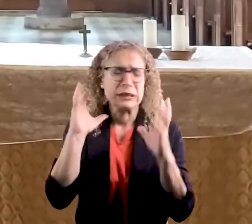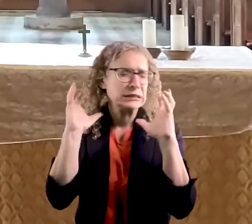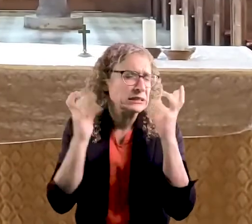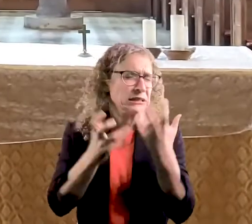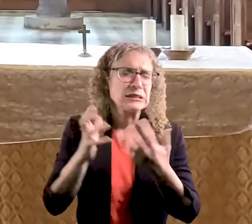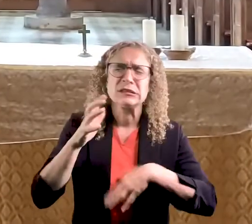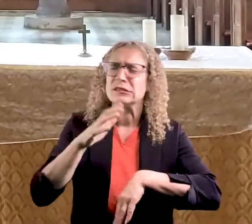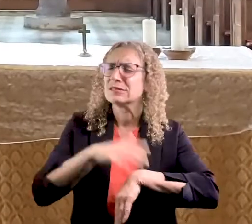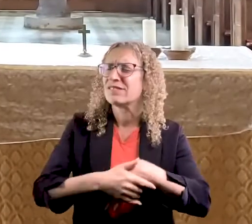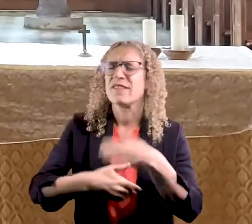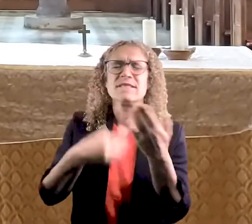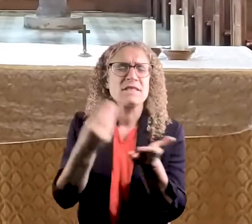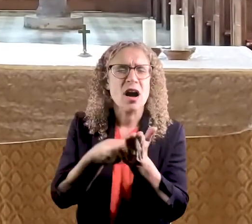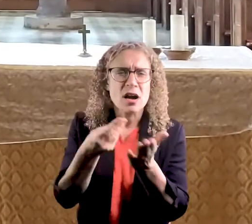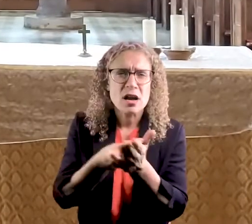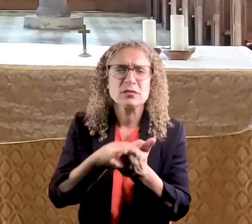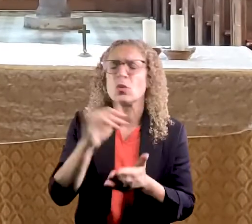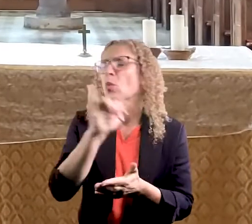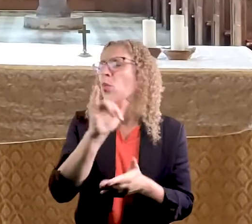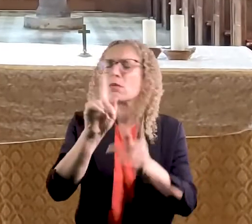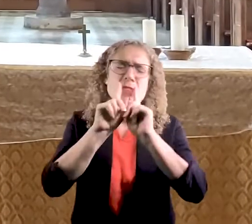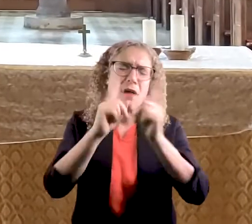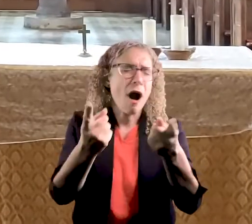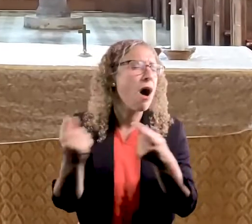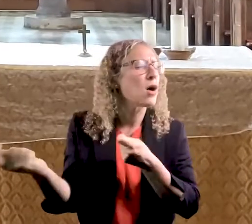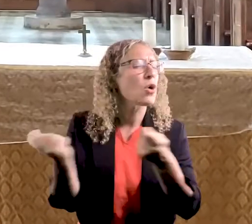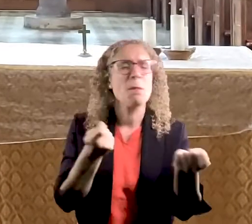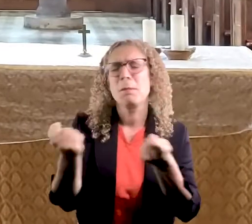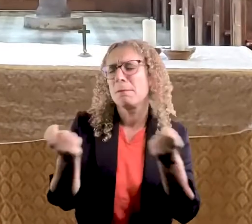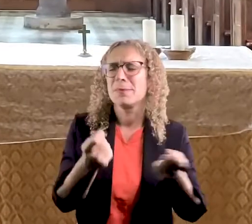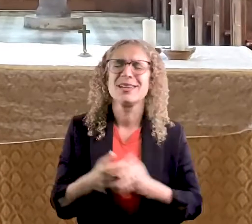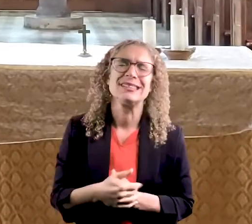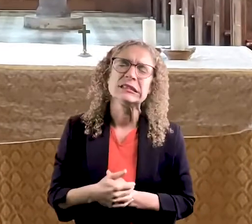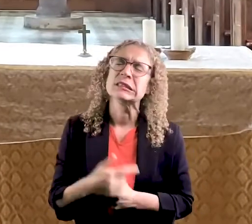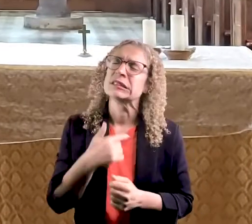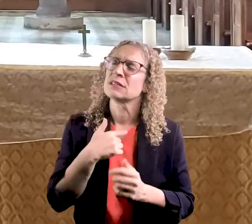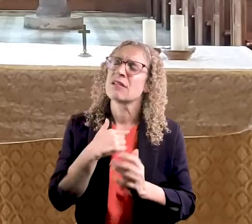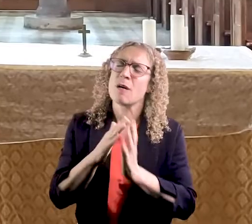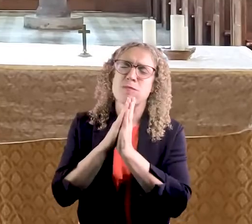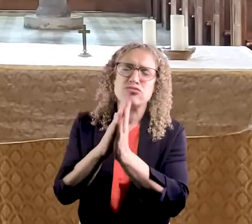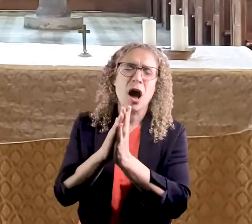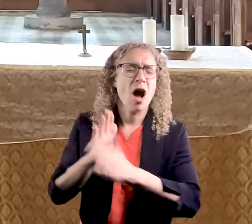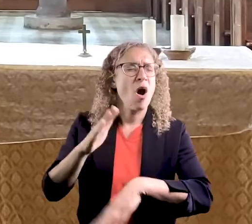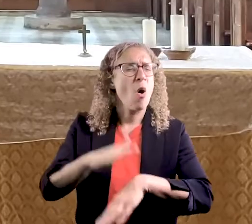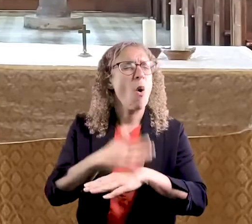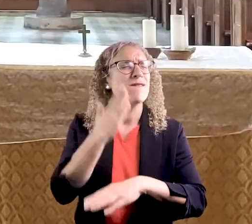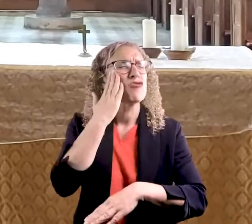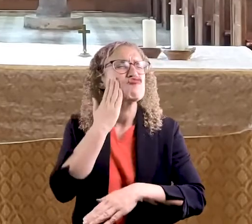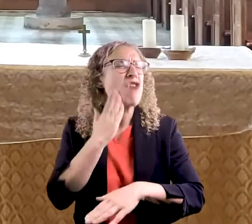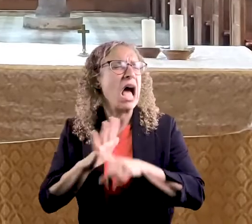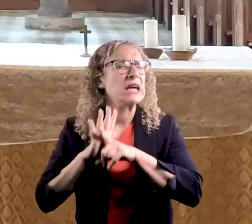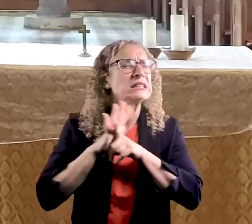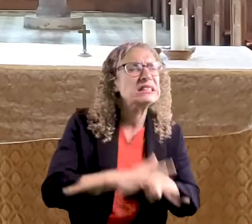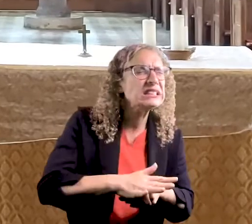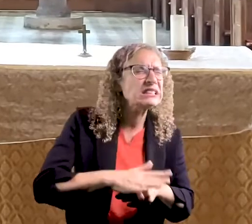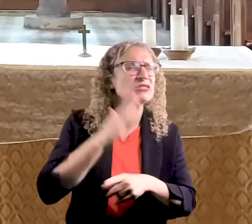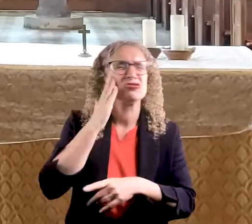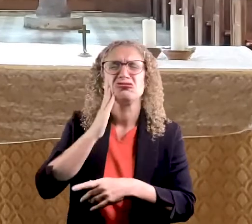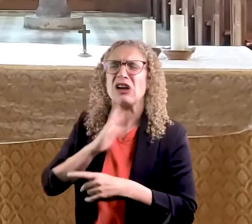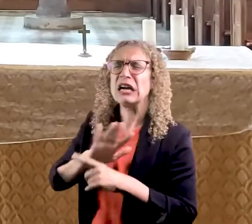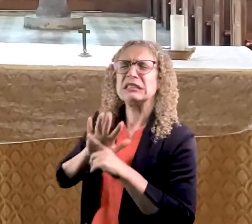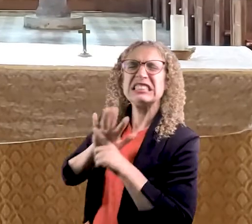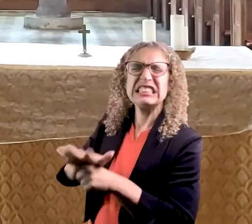of financial struggle and inability to cope, the fears of racial tension